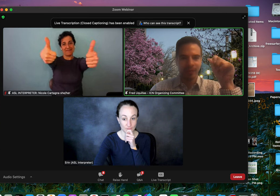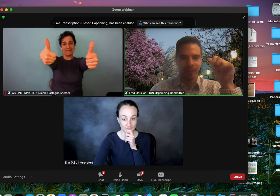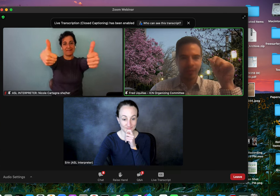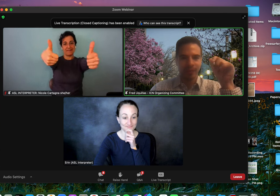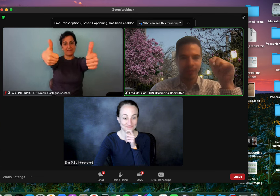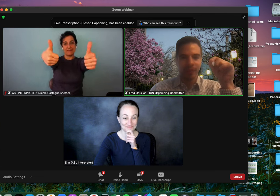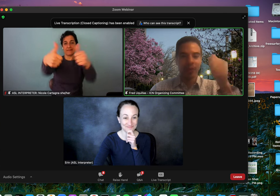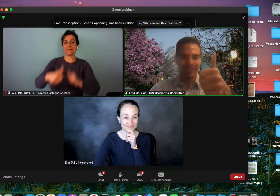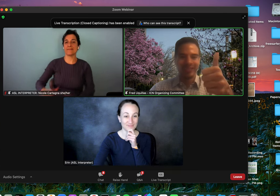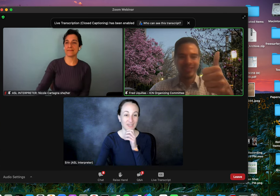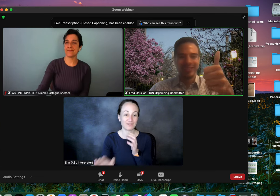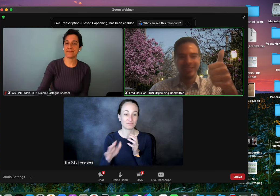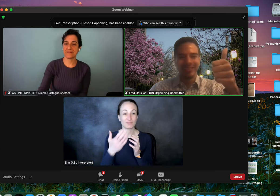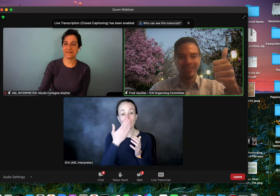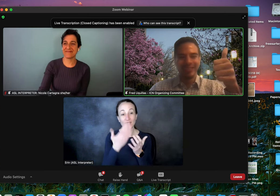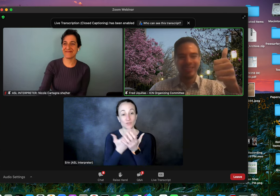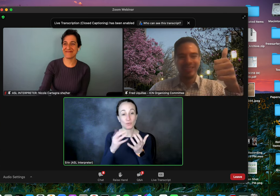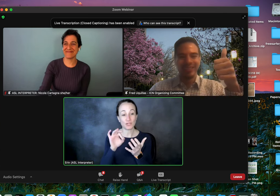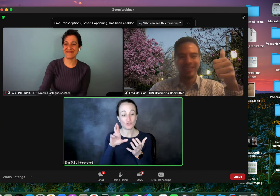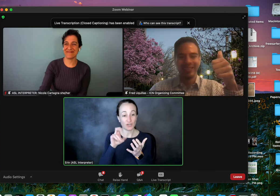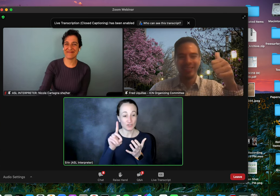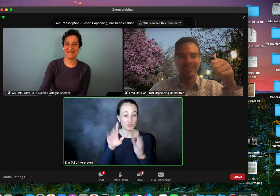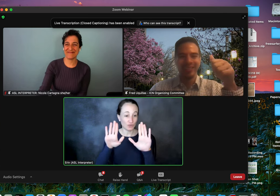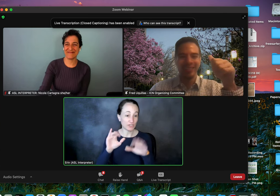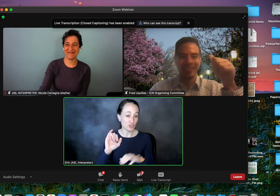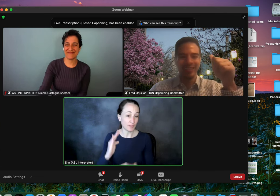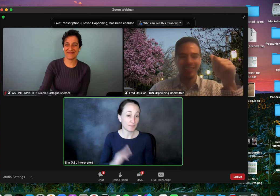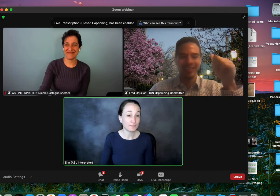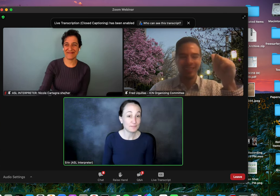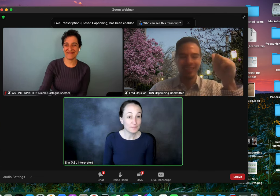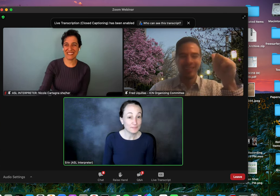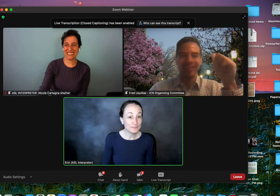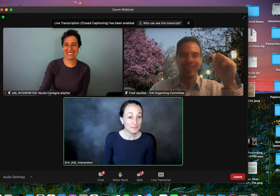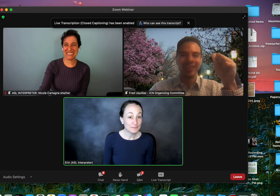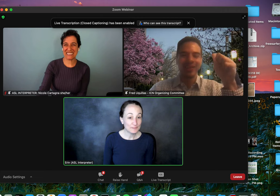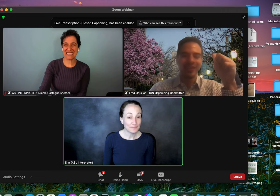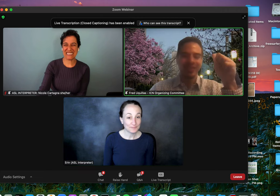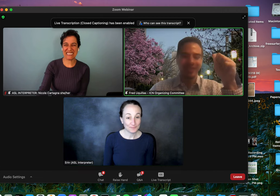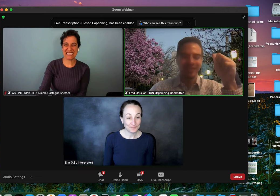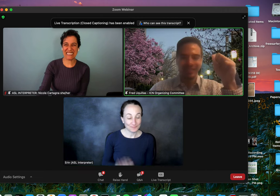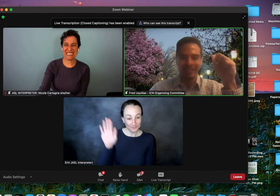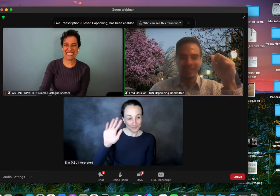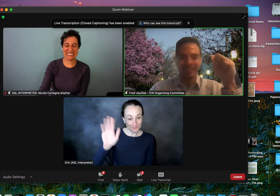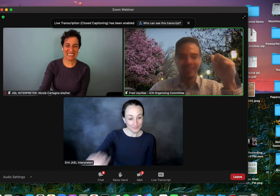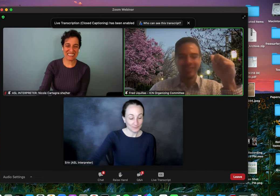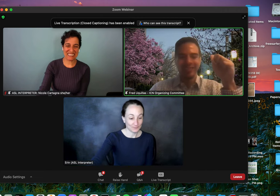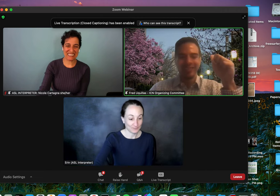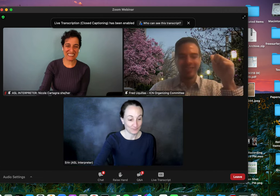Yeah. Thank you so much, Fred. You did a great job. Thank you.